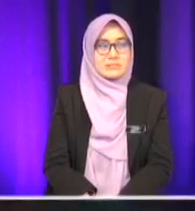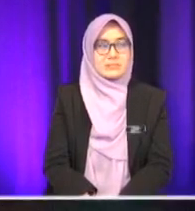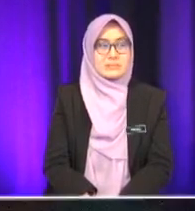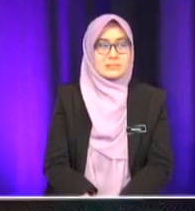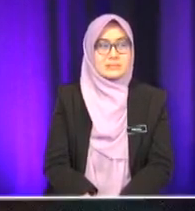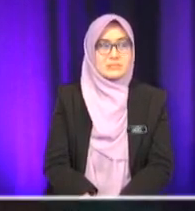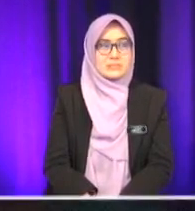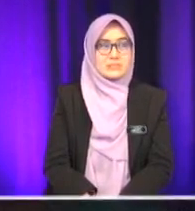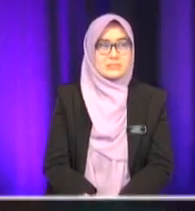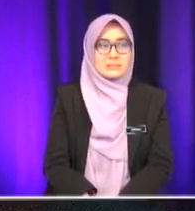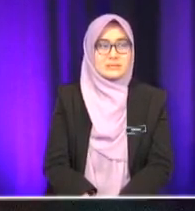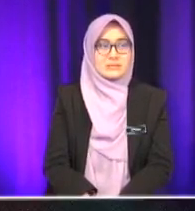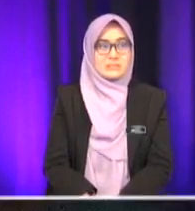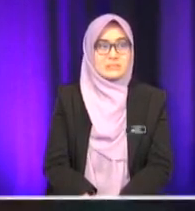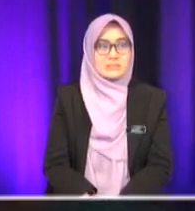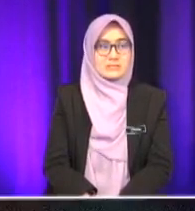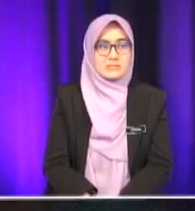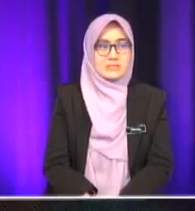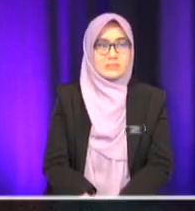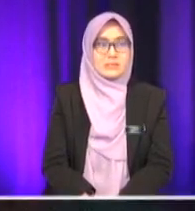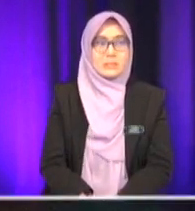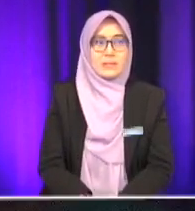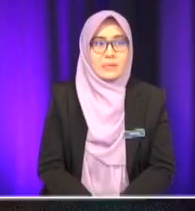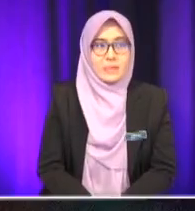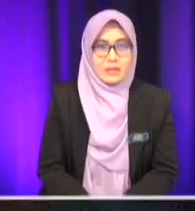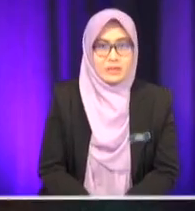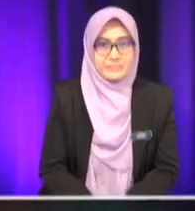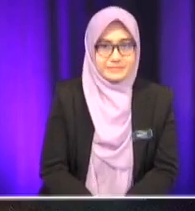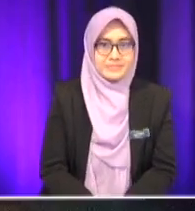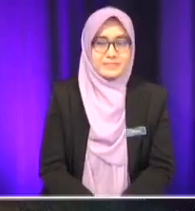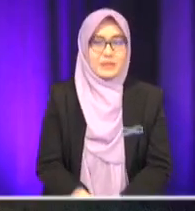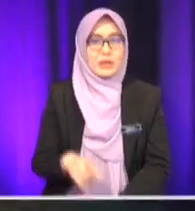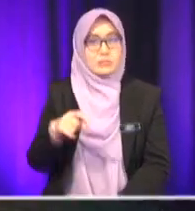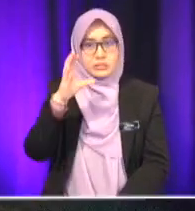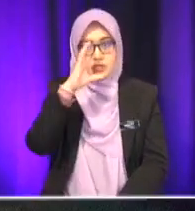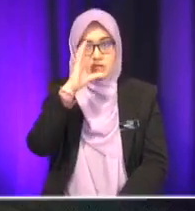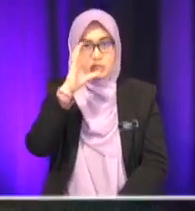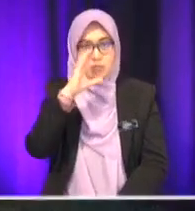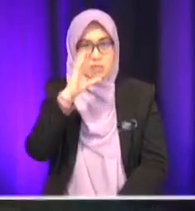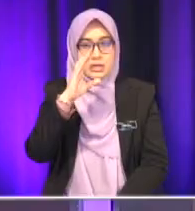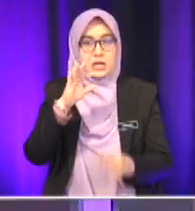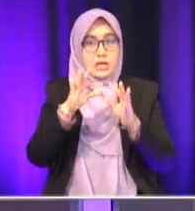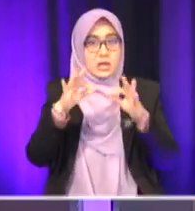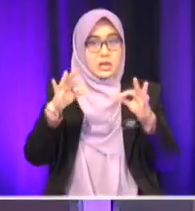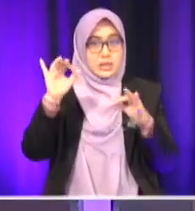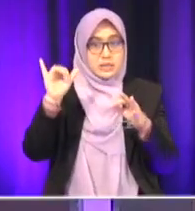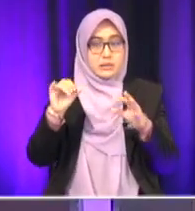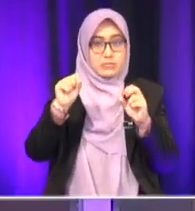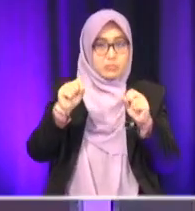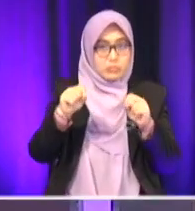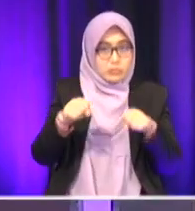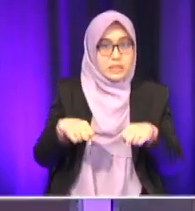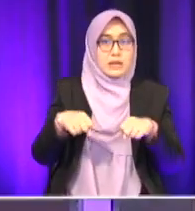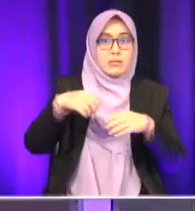good cohesiveness or a combination of what the answer should be. Yeah, why is F?